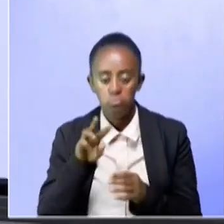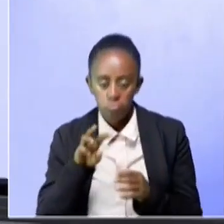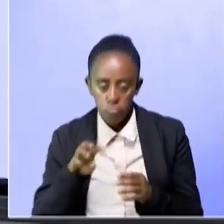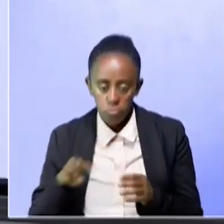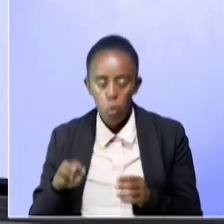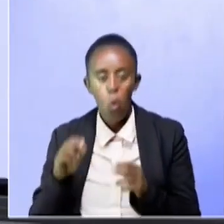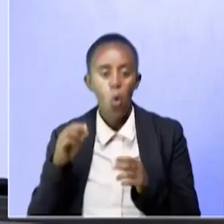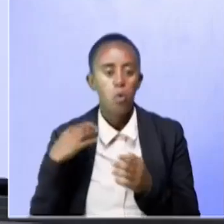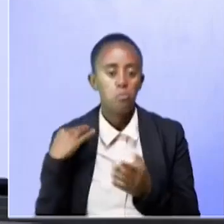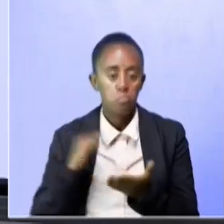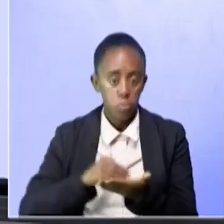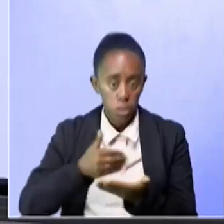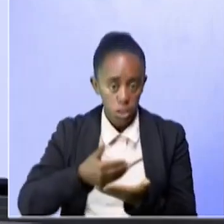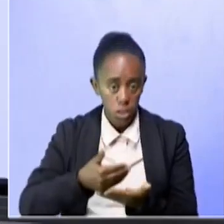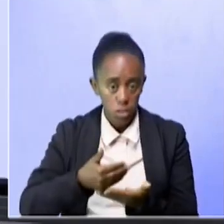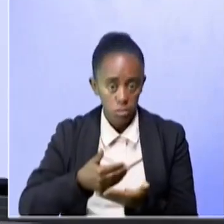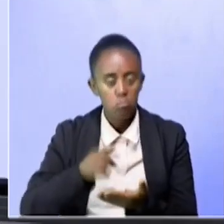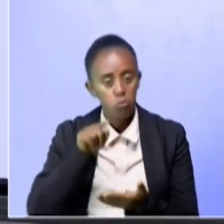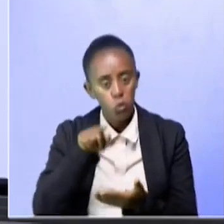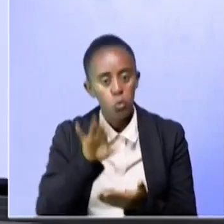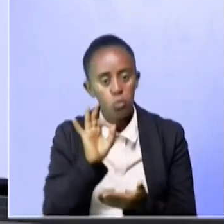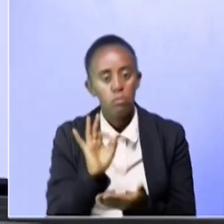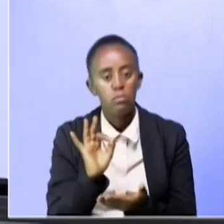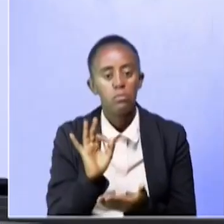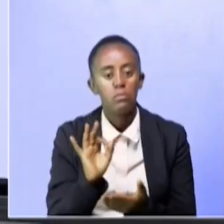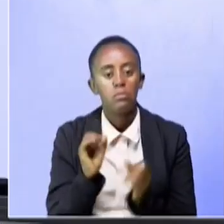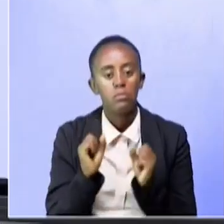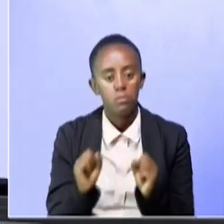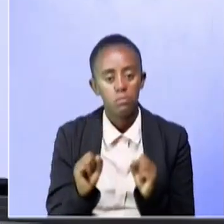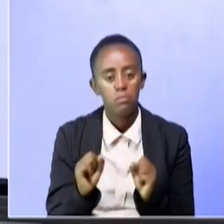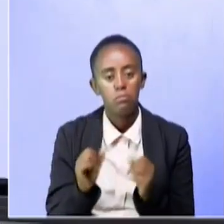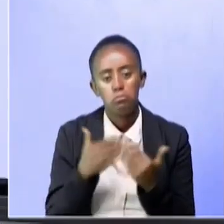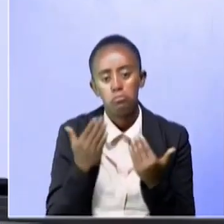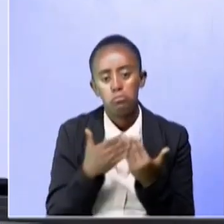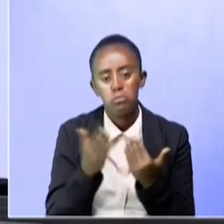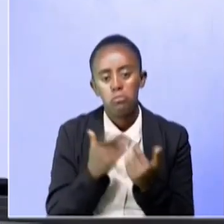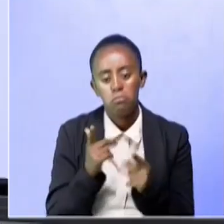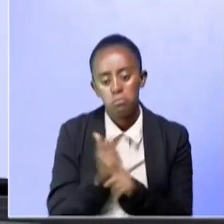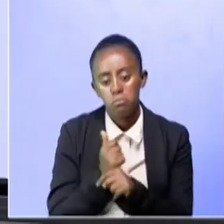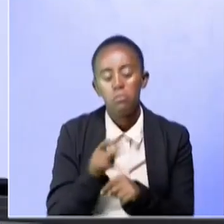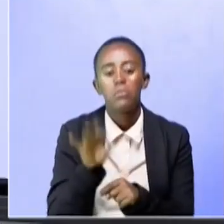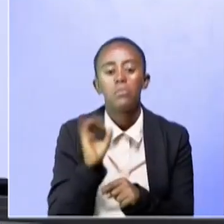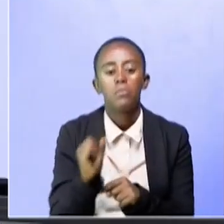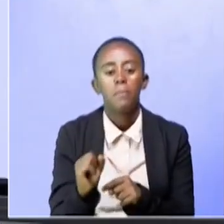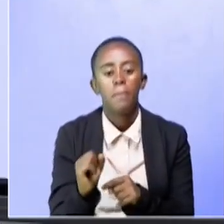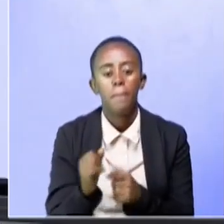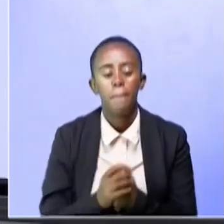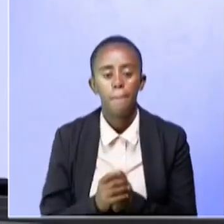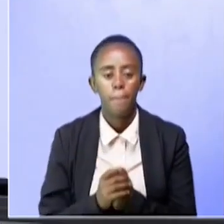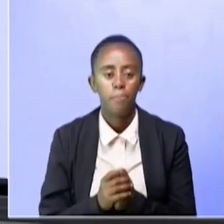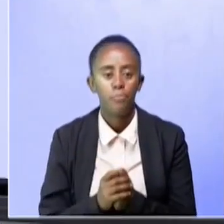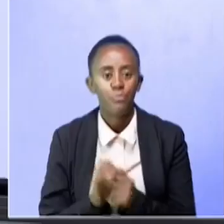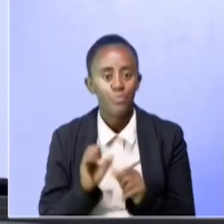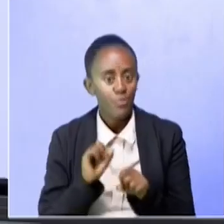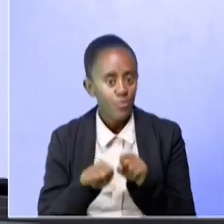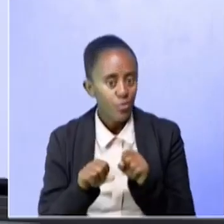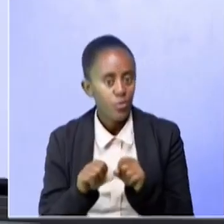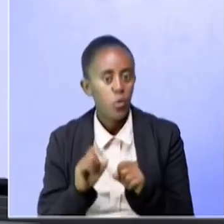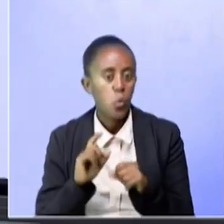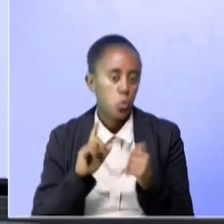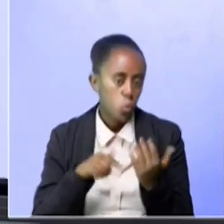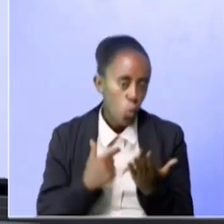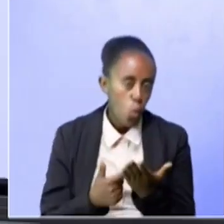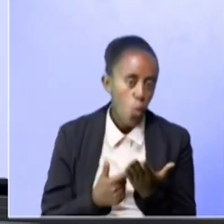PC, you are able to get that file easily with no difficulties. So permanent